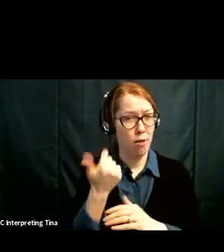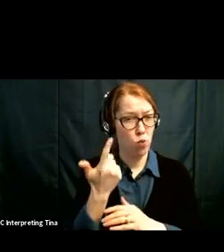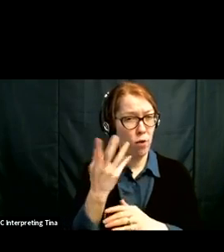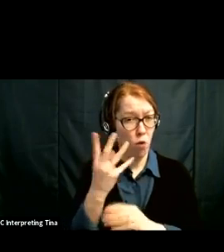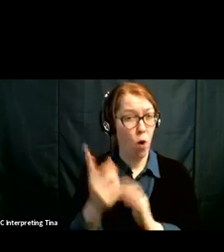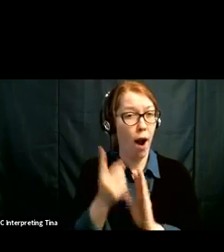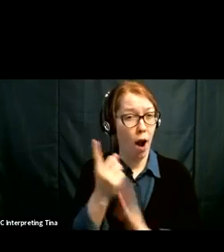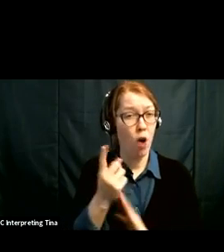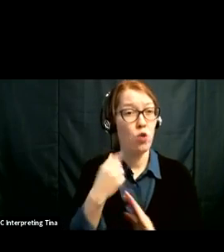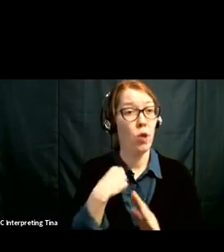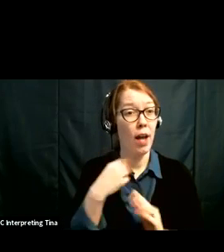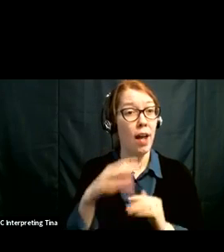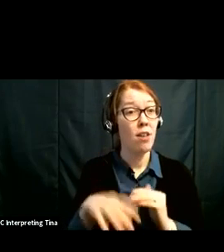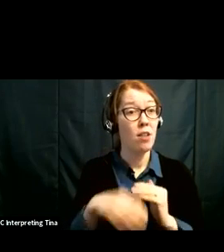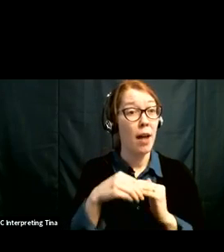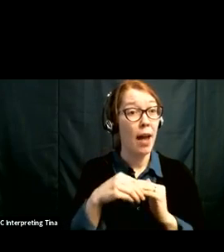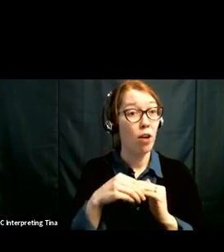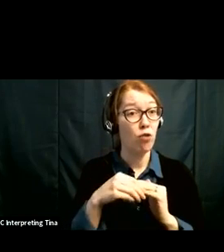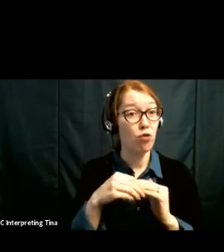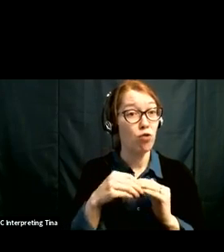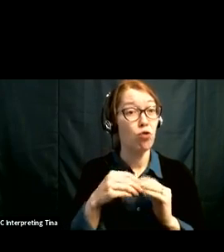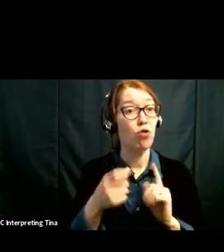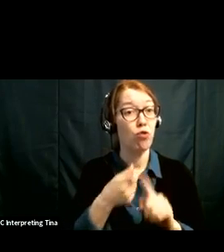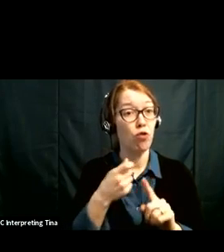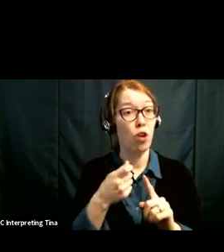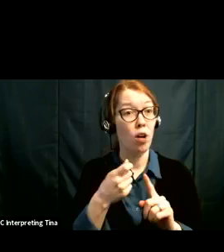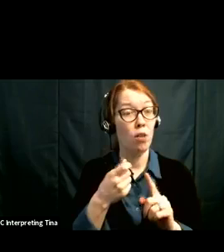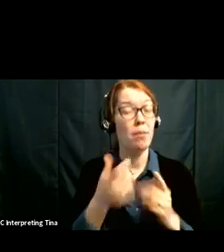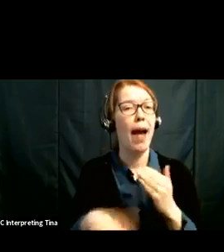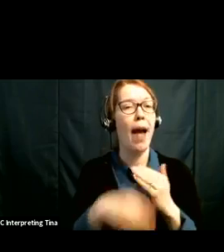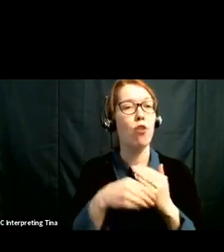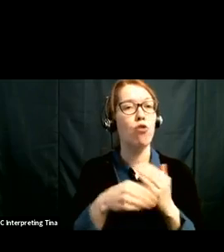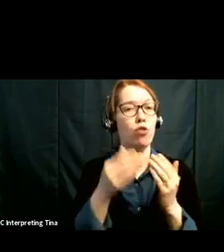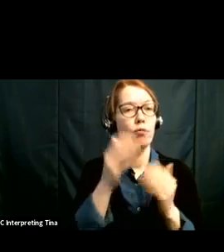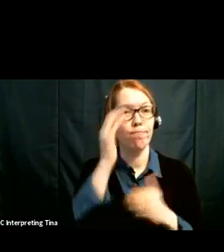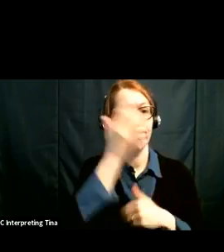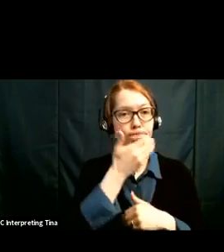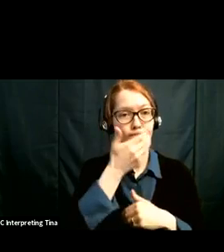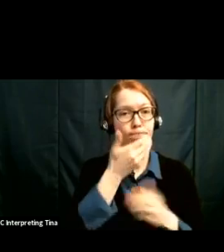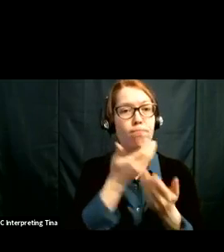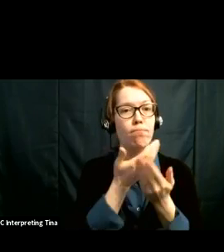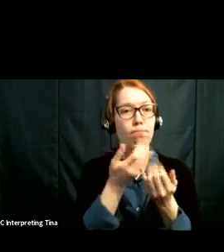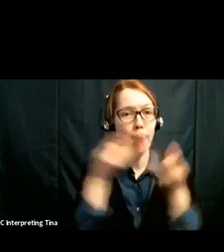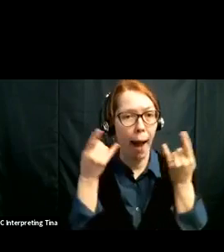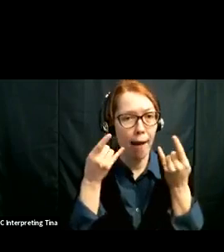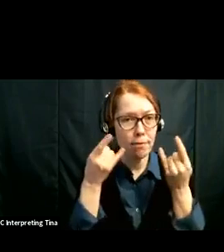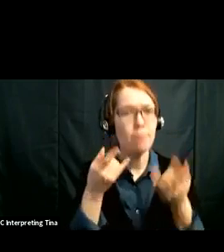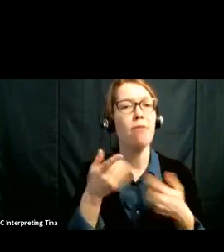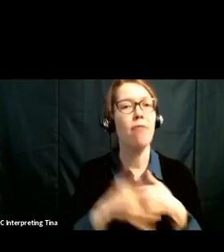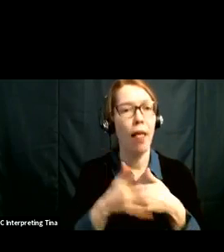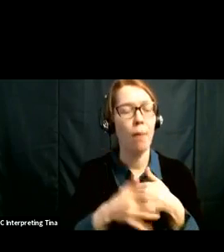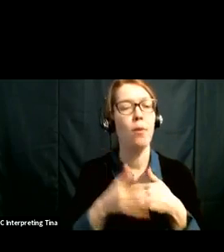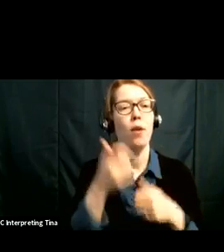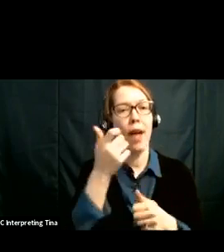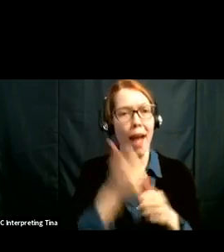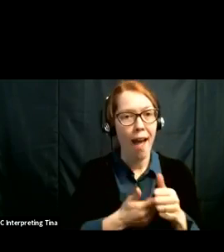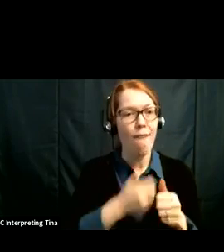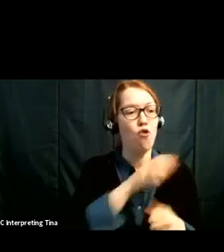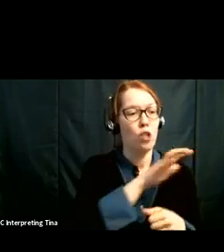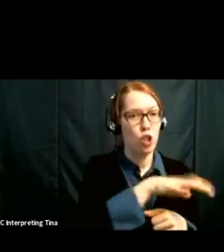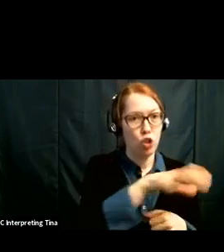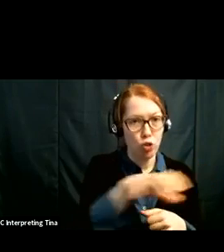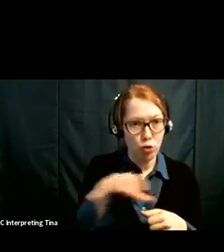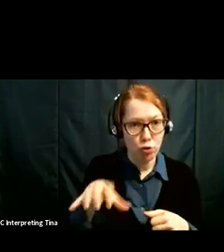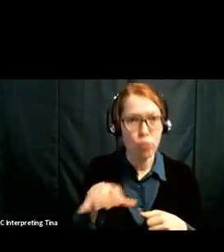We've gotten some additional face coverings and face masks for the community. So every jurisdiction is going to be able to get some